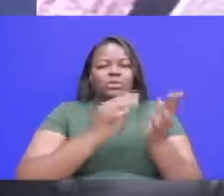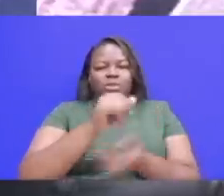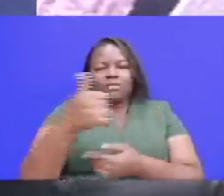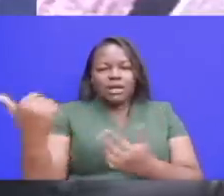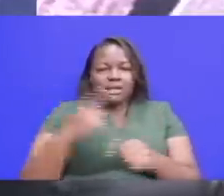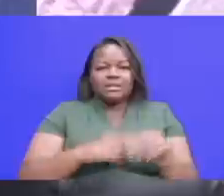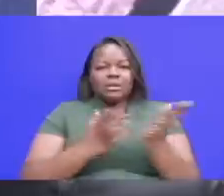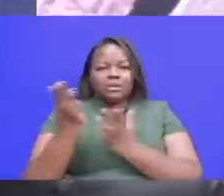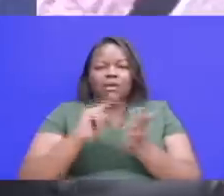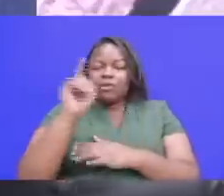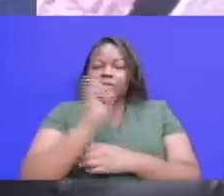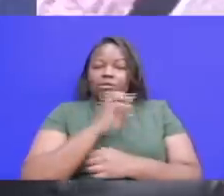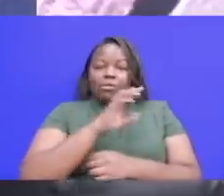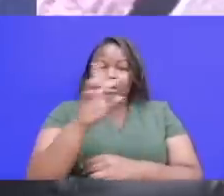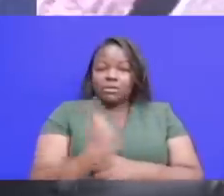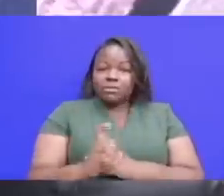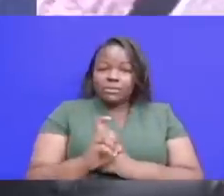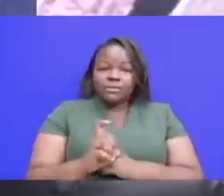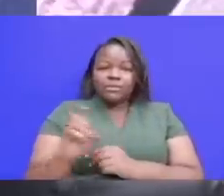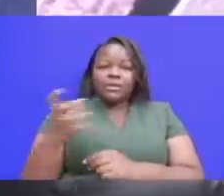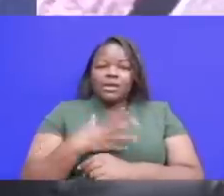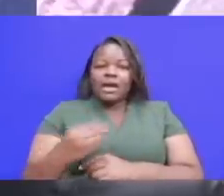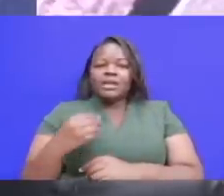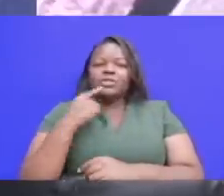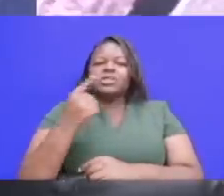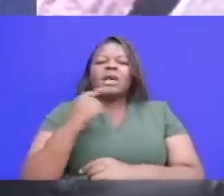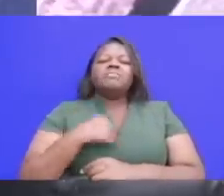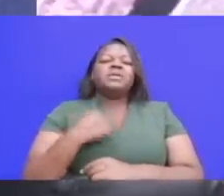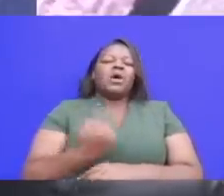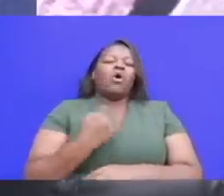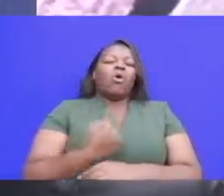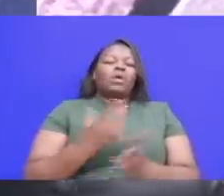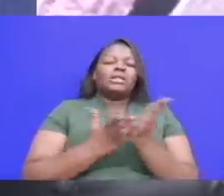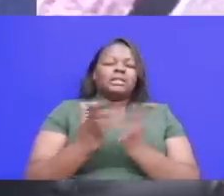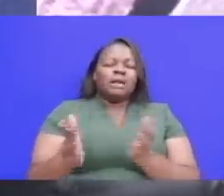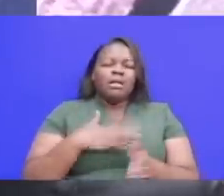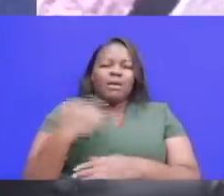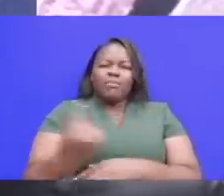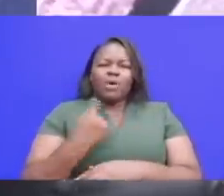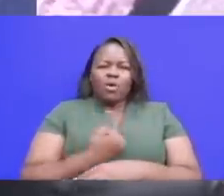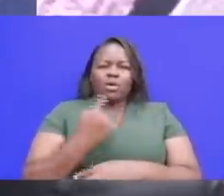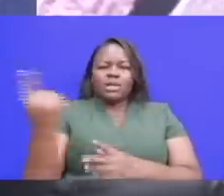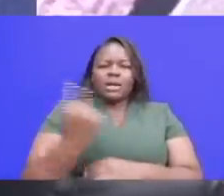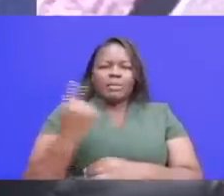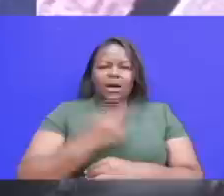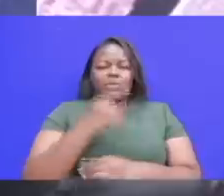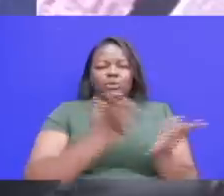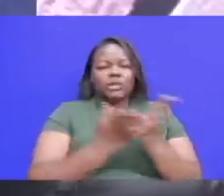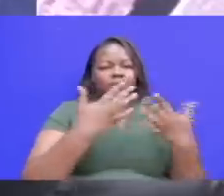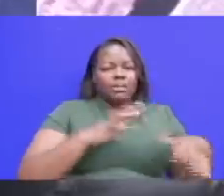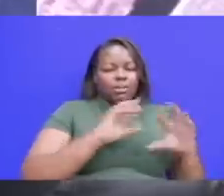you serve, do you complain? I'm the only one serving in this church. Actually, I'm the one who come every day. You are not serving people, you are serving